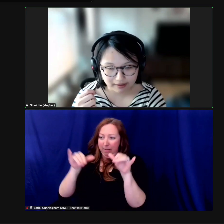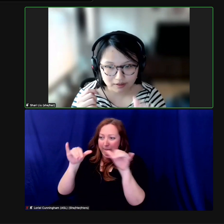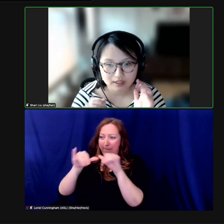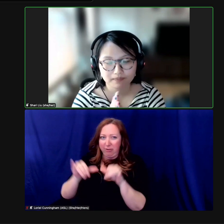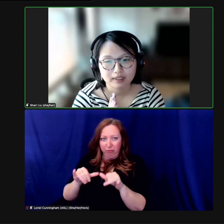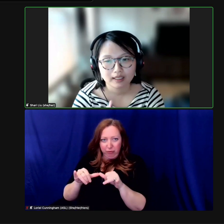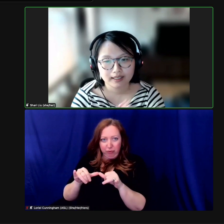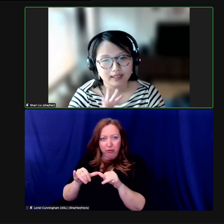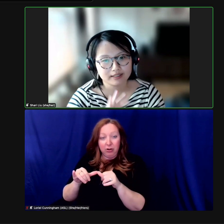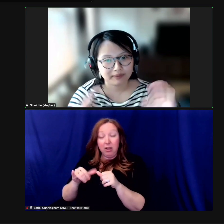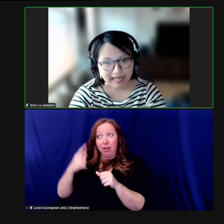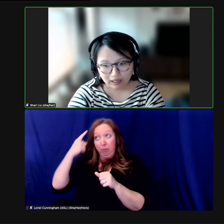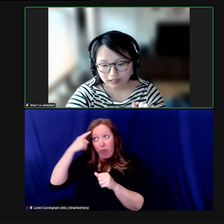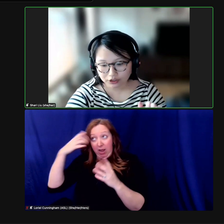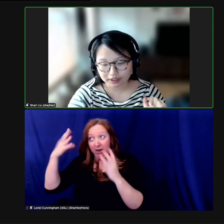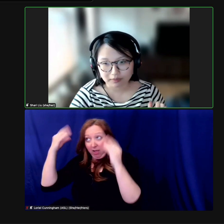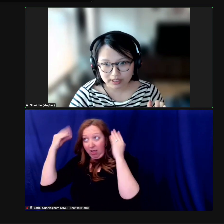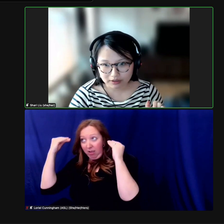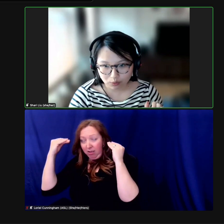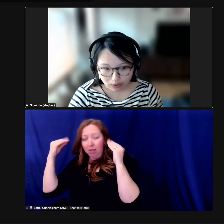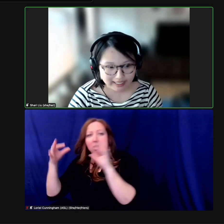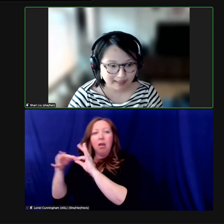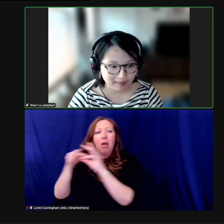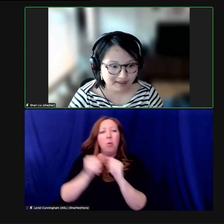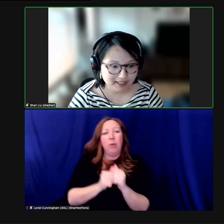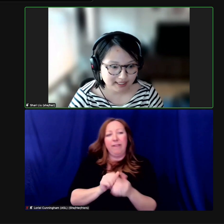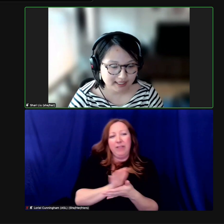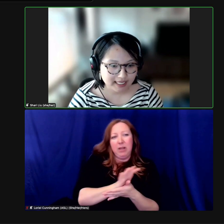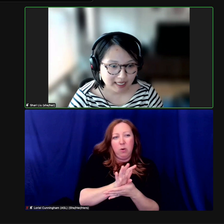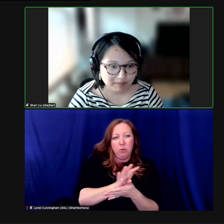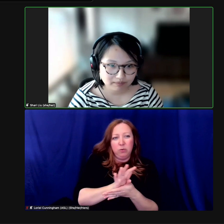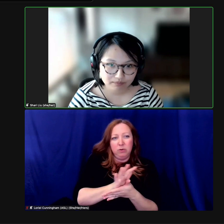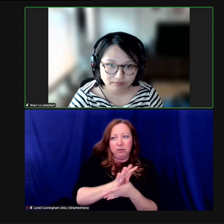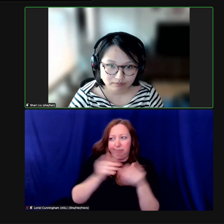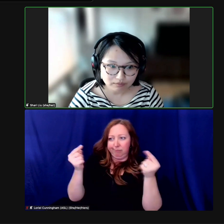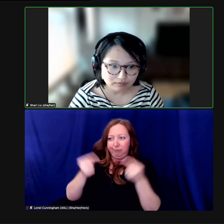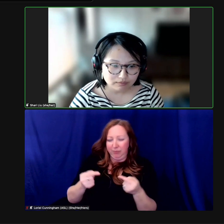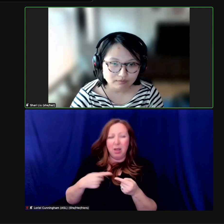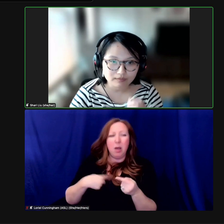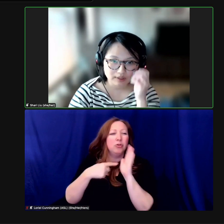these videos. So now I'll show you the results one hypothesis at a time.